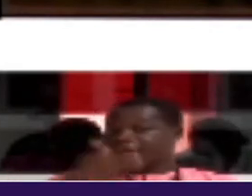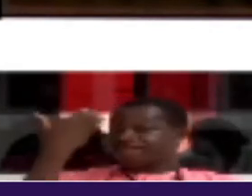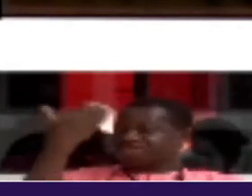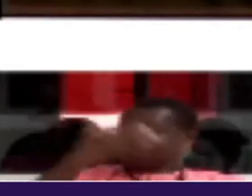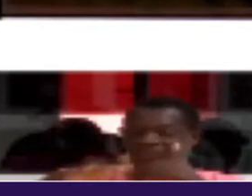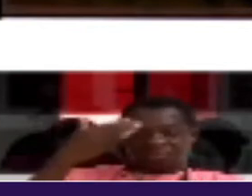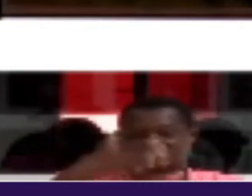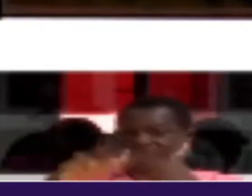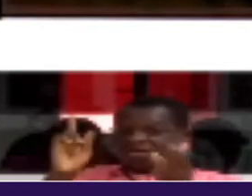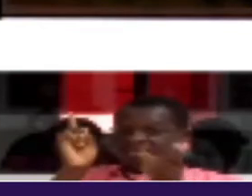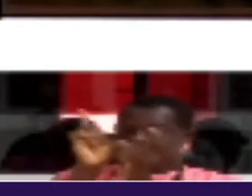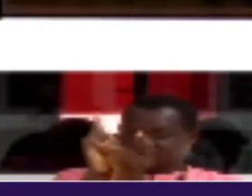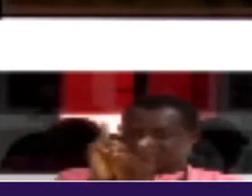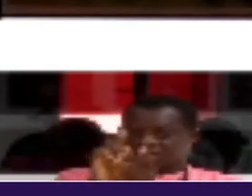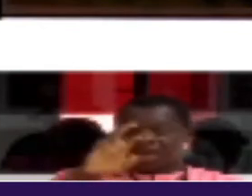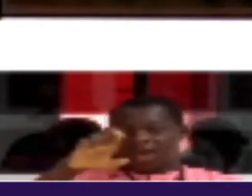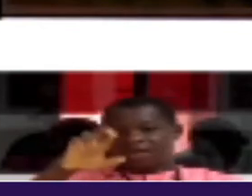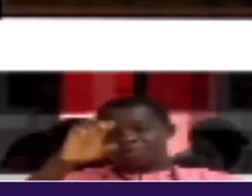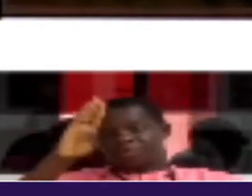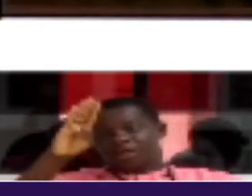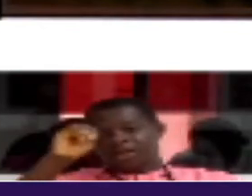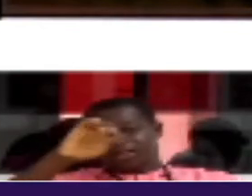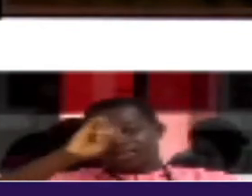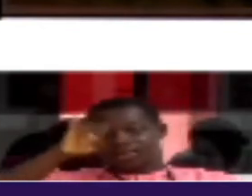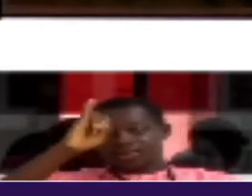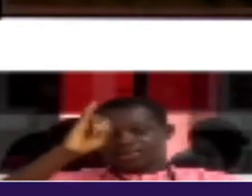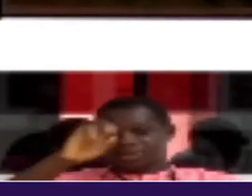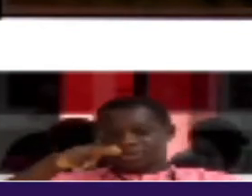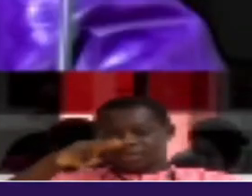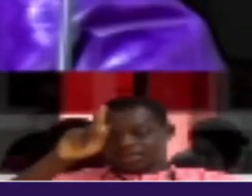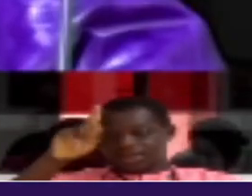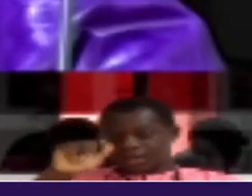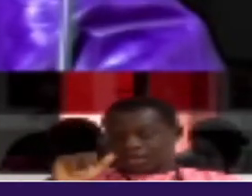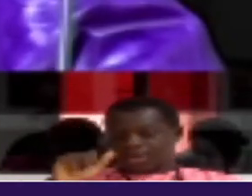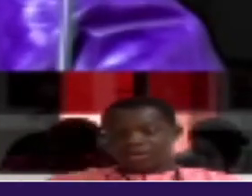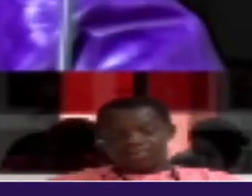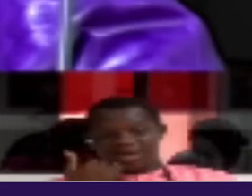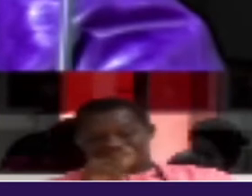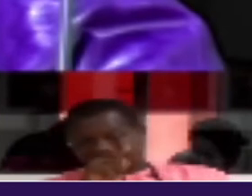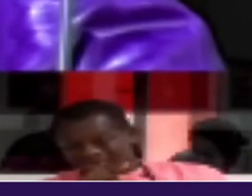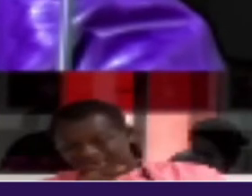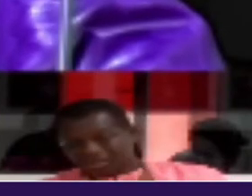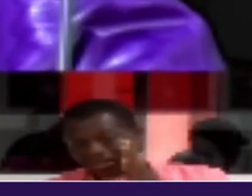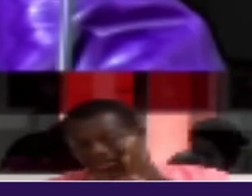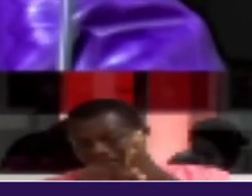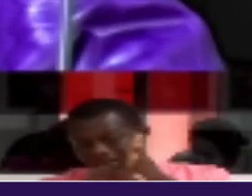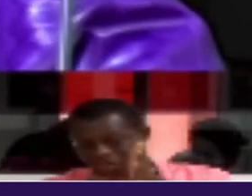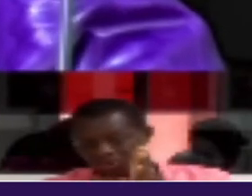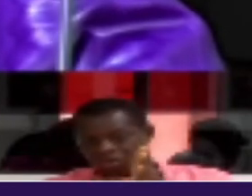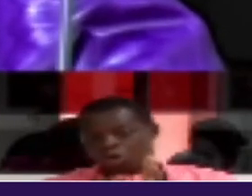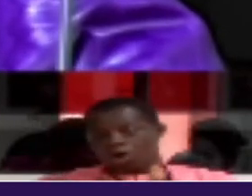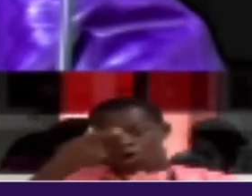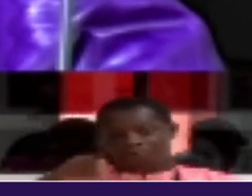Bajinka in that issue where he warned me. Wasn't, in fact, Bajinka the commander of